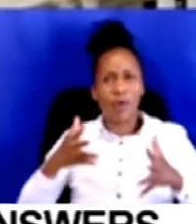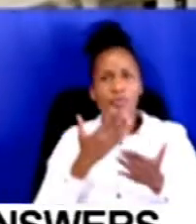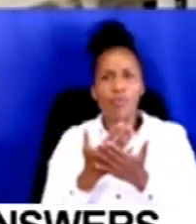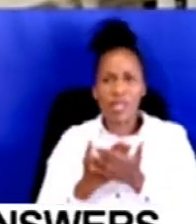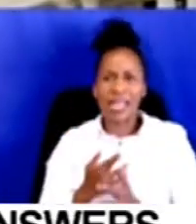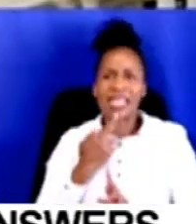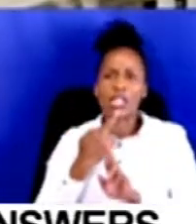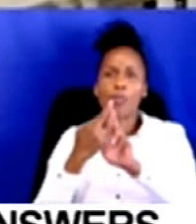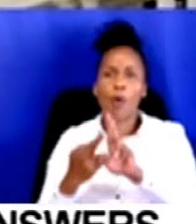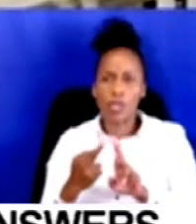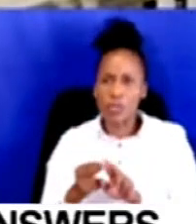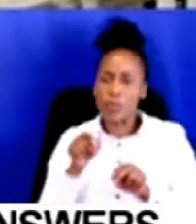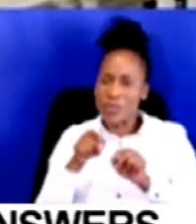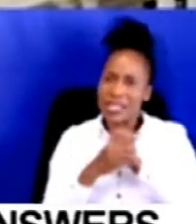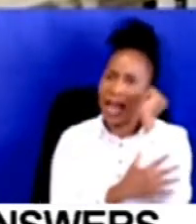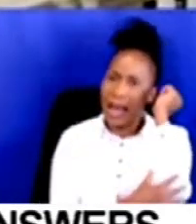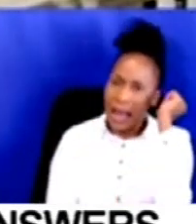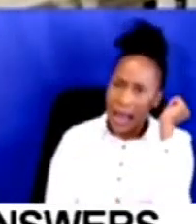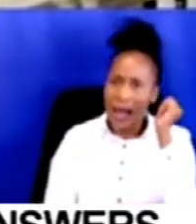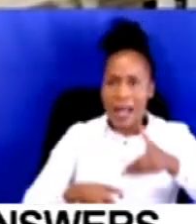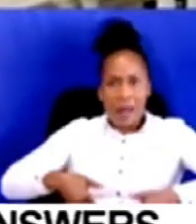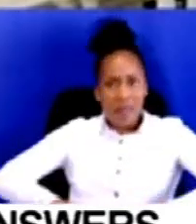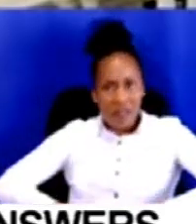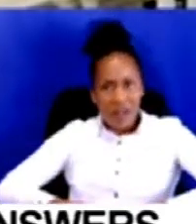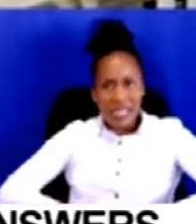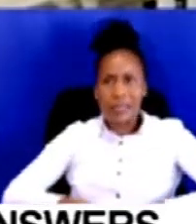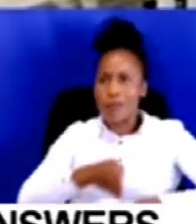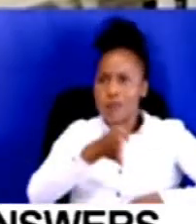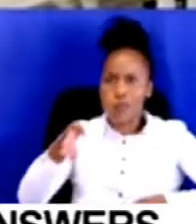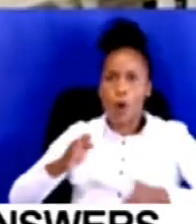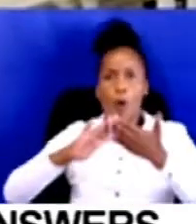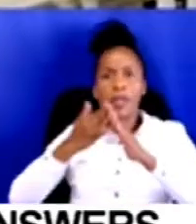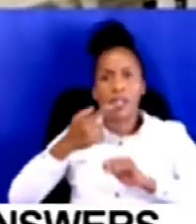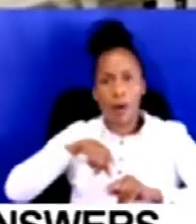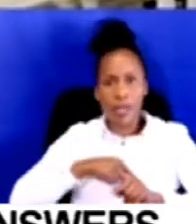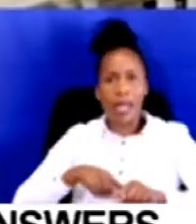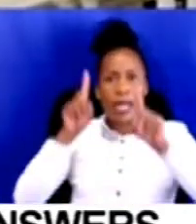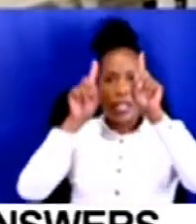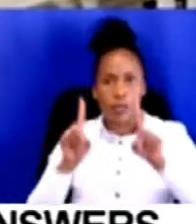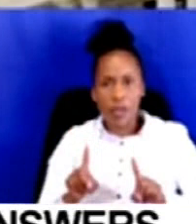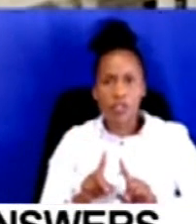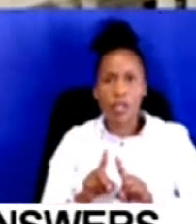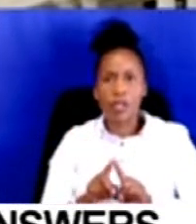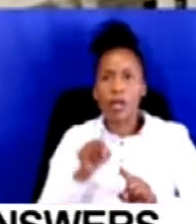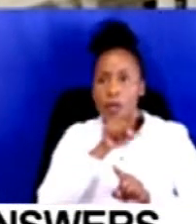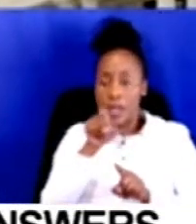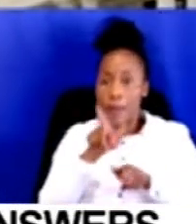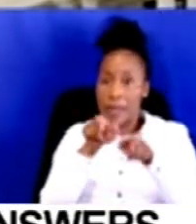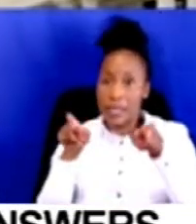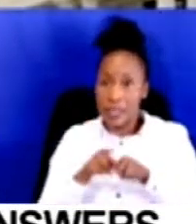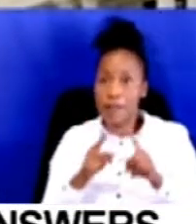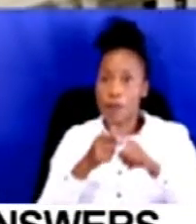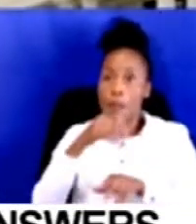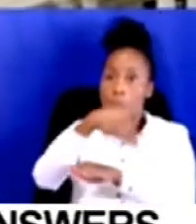in addressing hunger, poverty in our community, especially given the ravaging impact